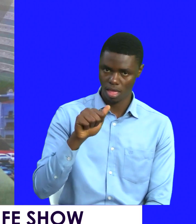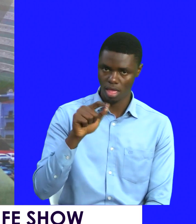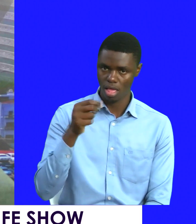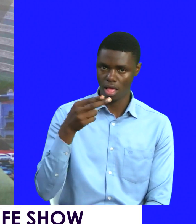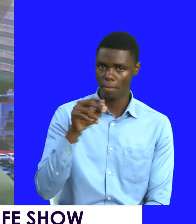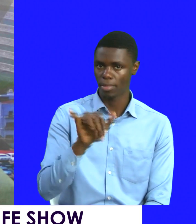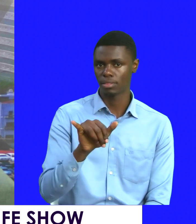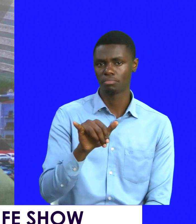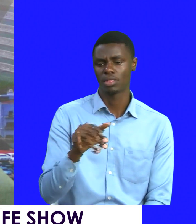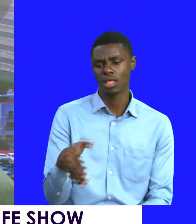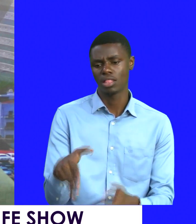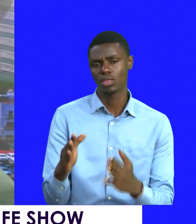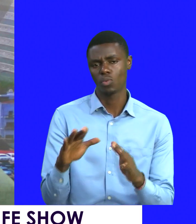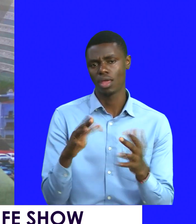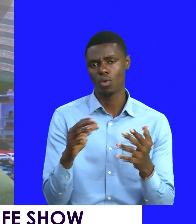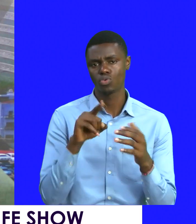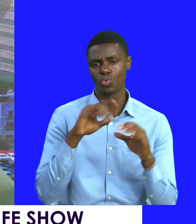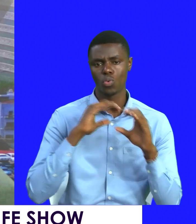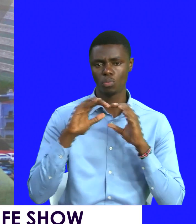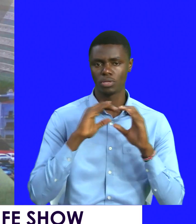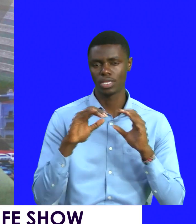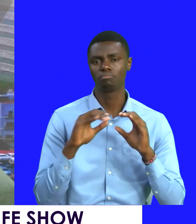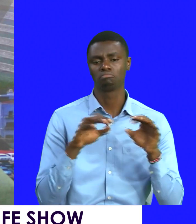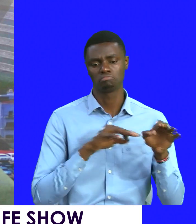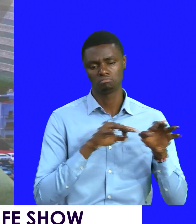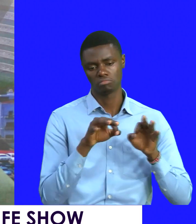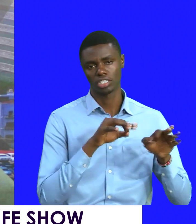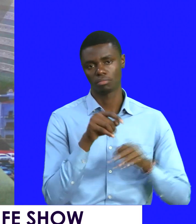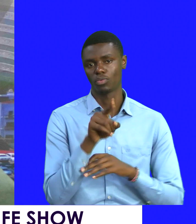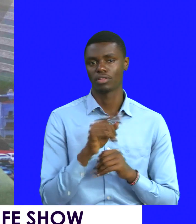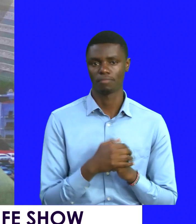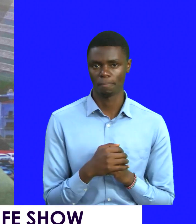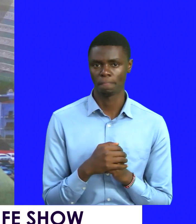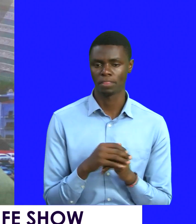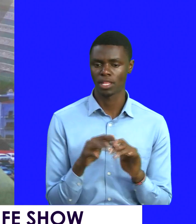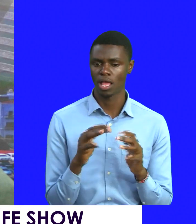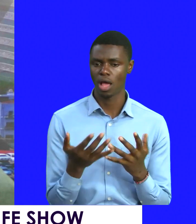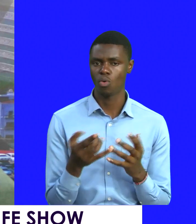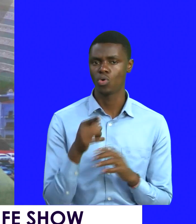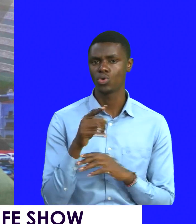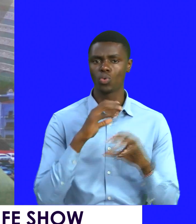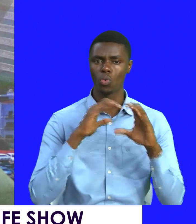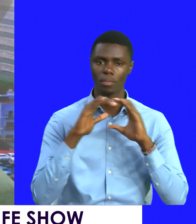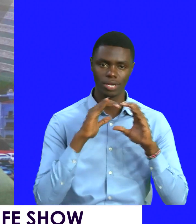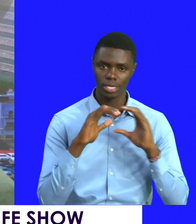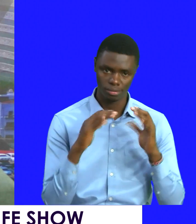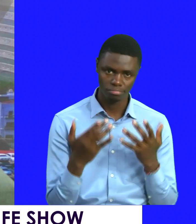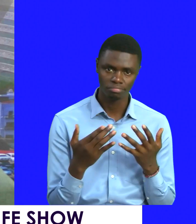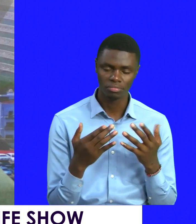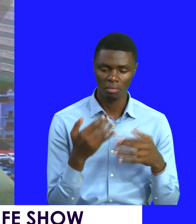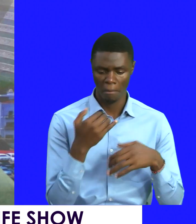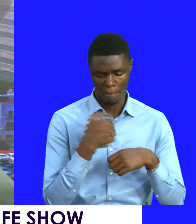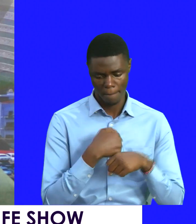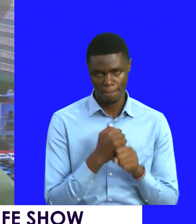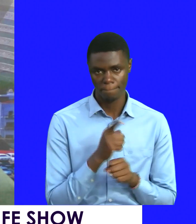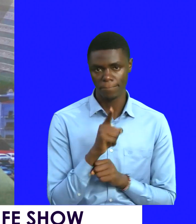The manner in which you communicate defiles you. The manner in which you communicate makes